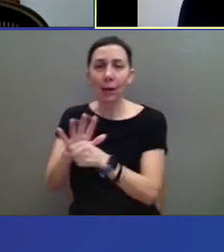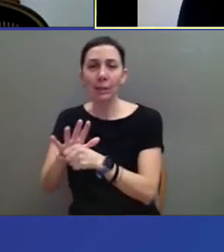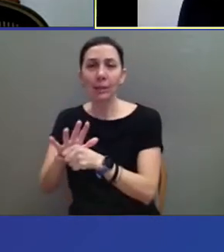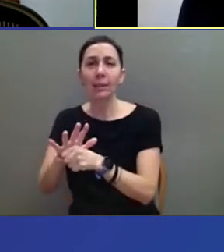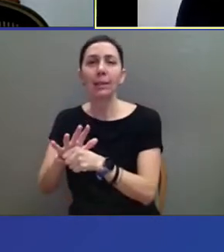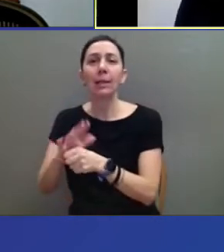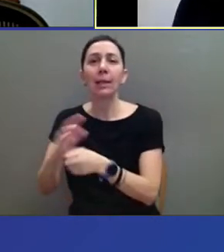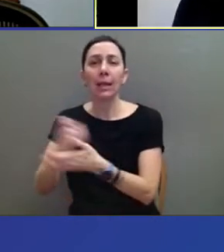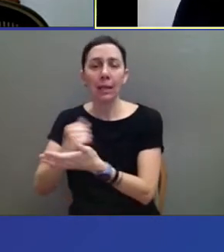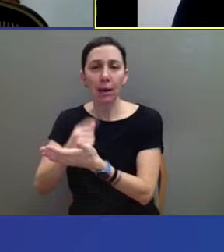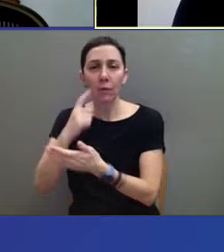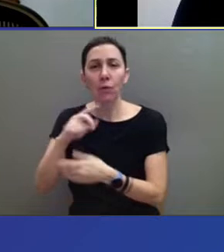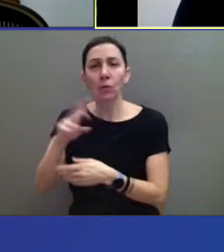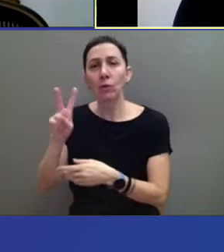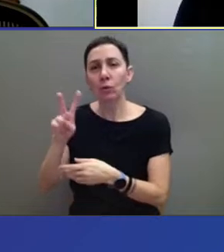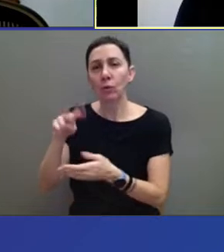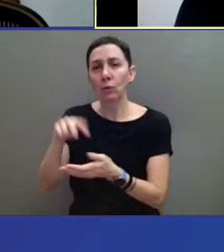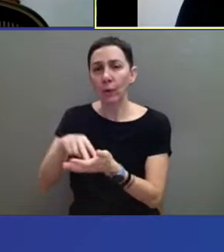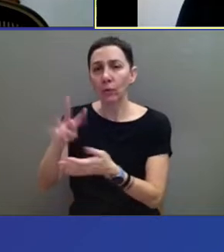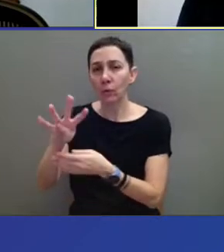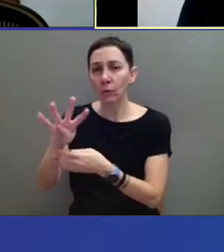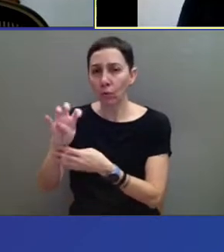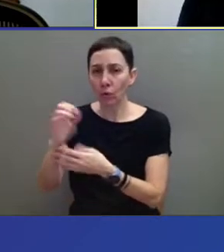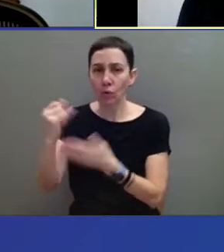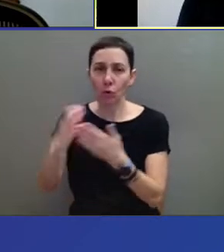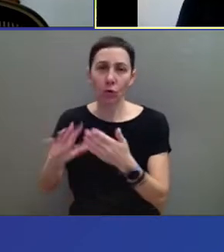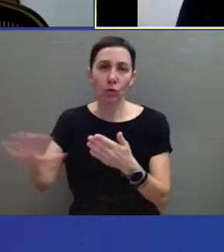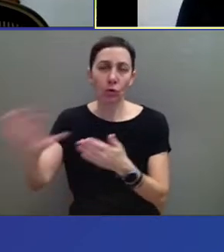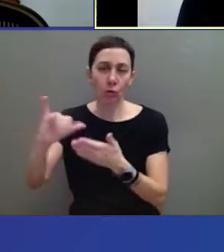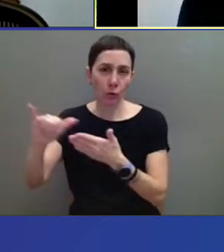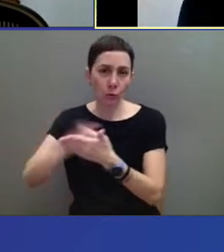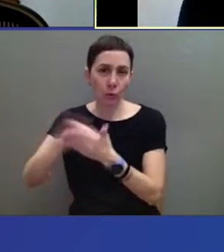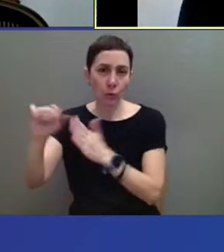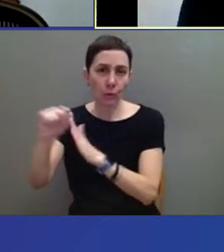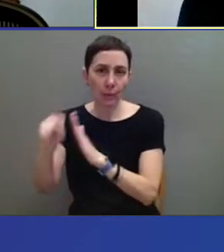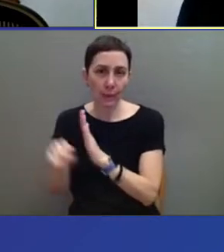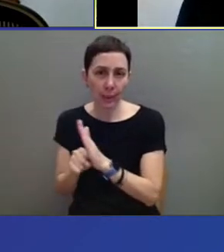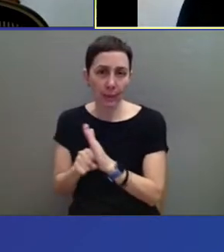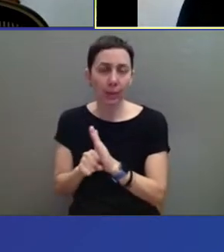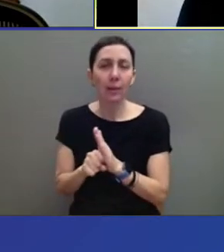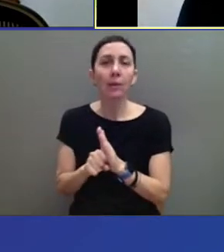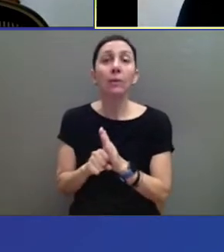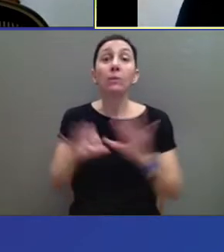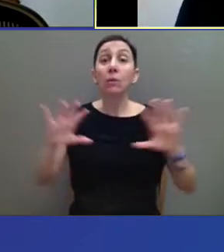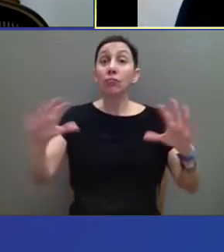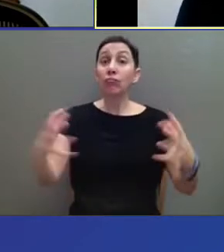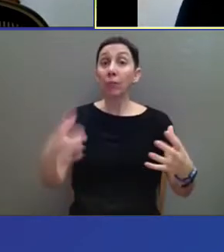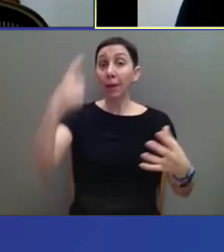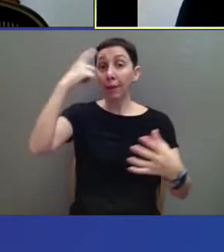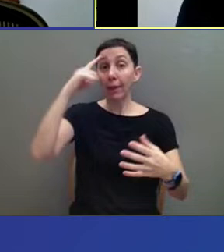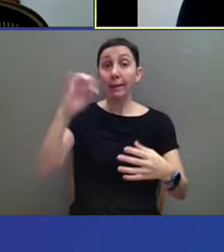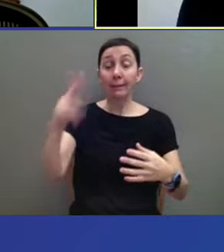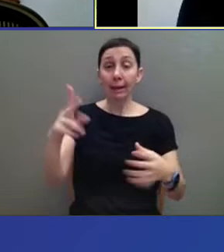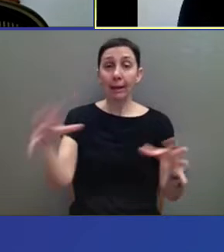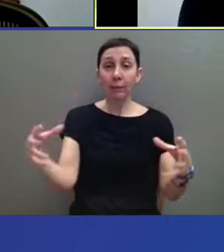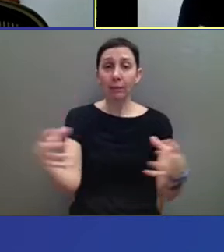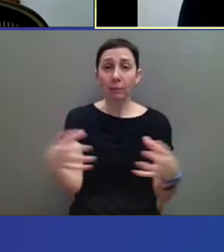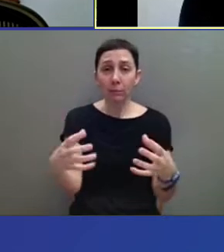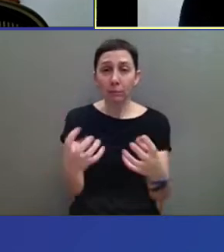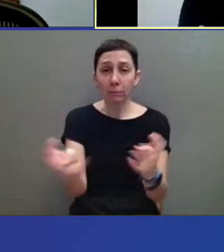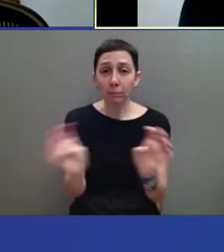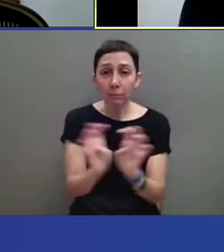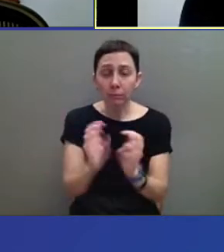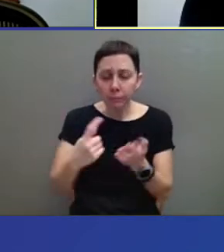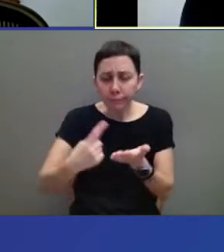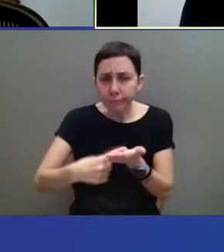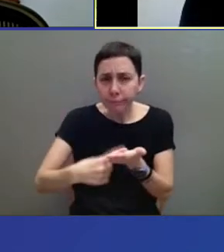2,400 artists across the state. And working with them, it was a lot about figuring out how really